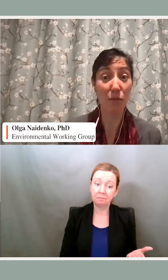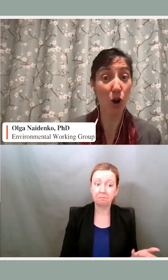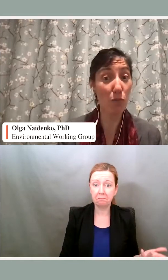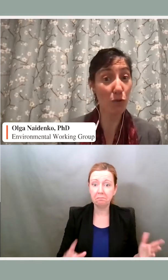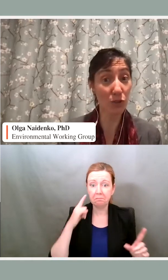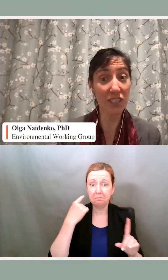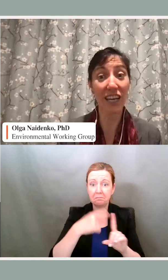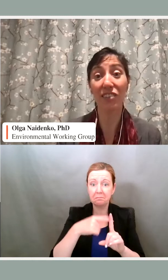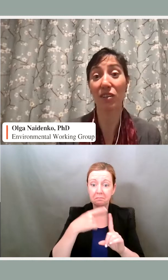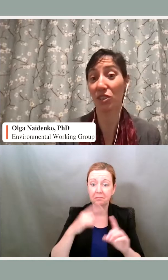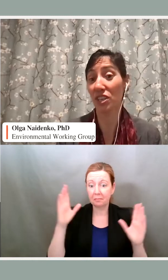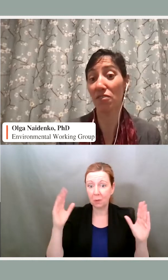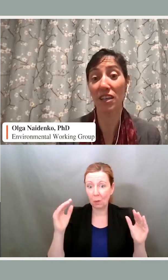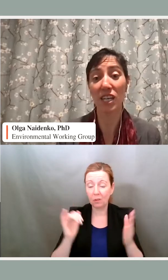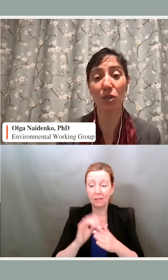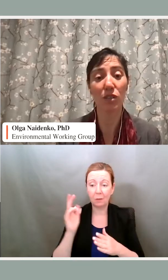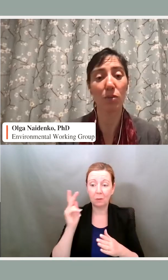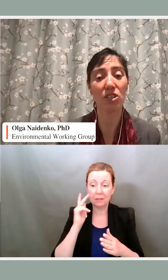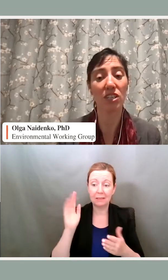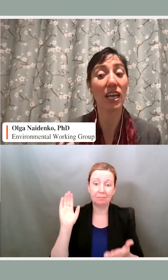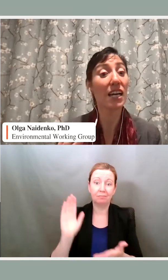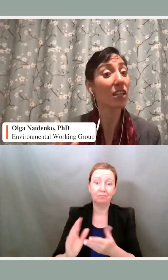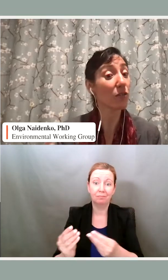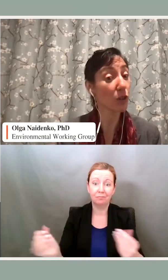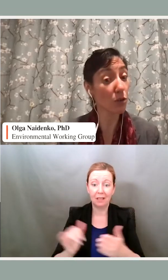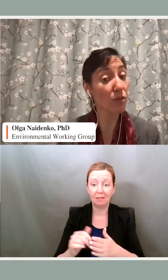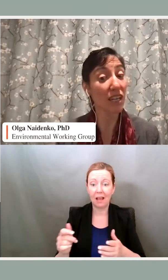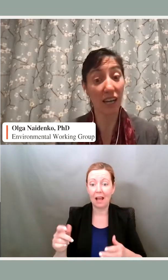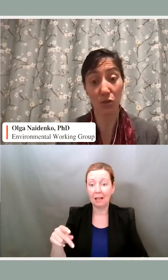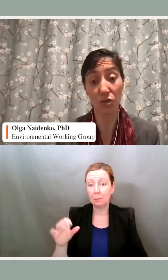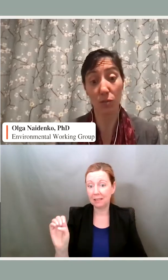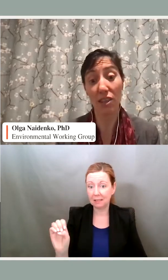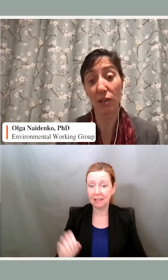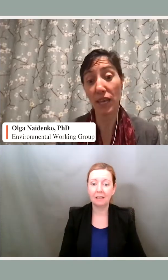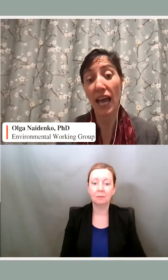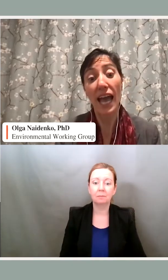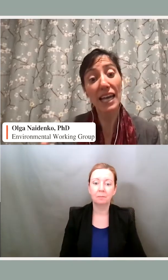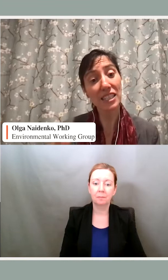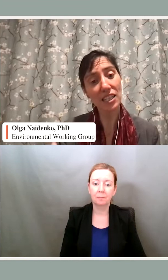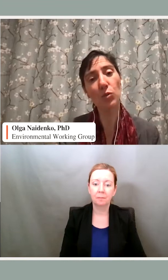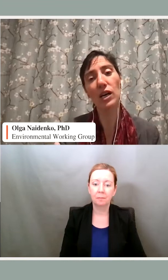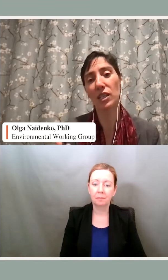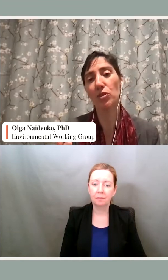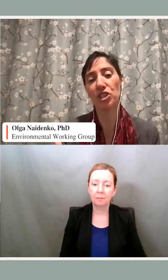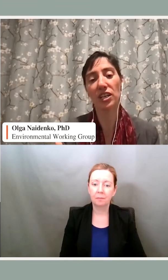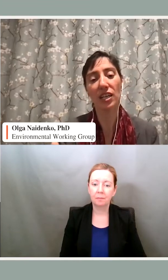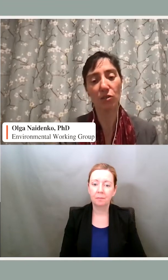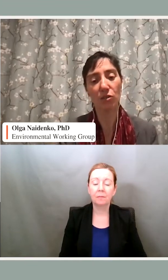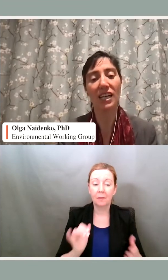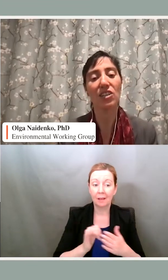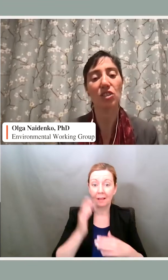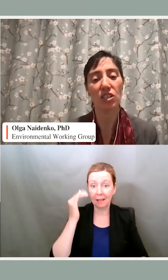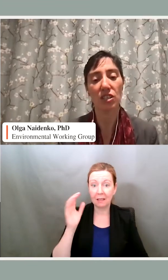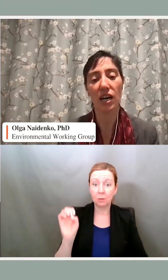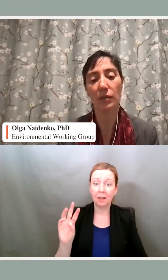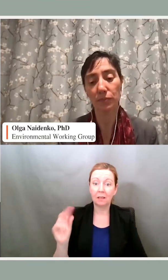I am hopeful that we will see a phase out of the pesticide. That will not be the end of the bed. And that's why WG kind of